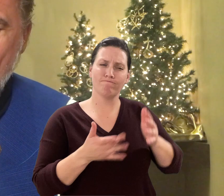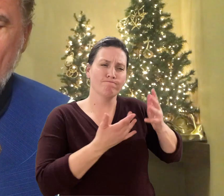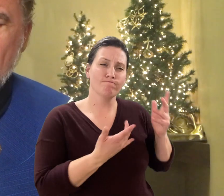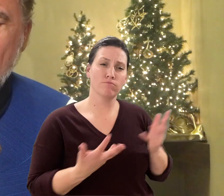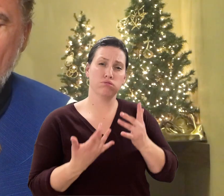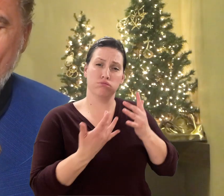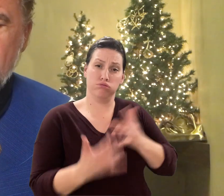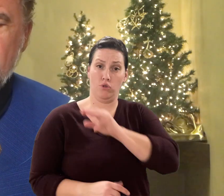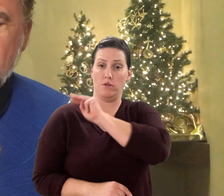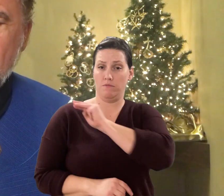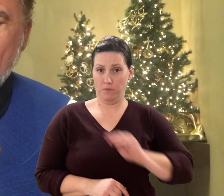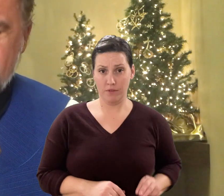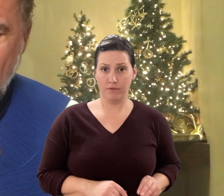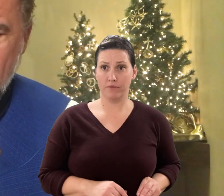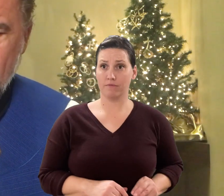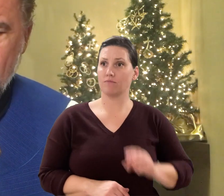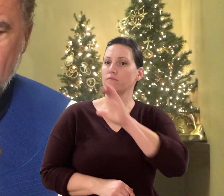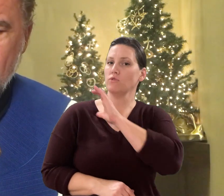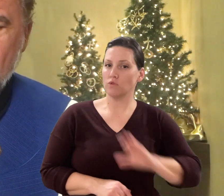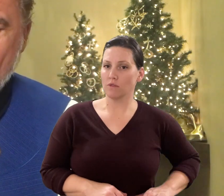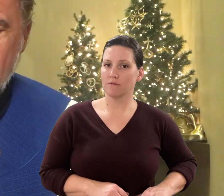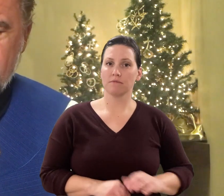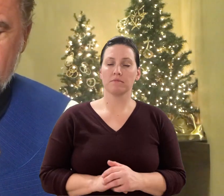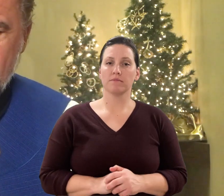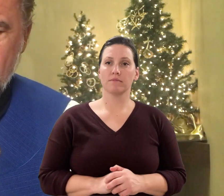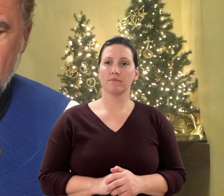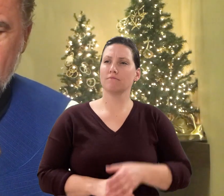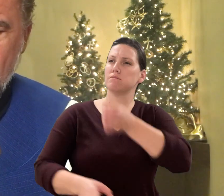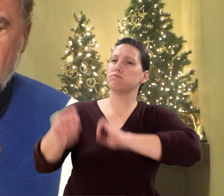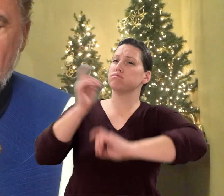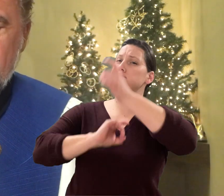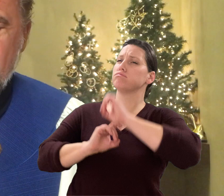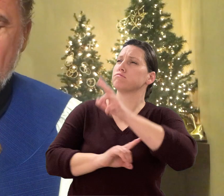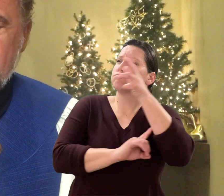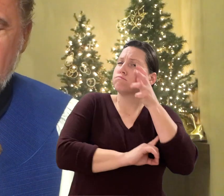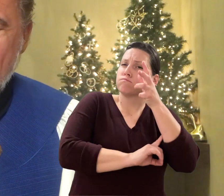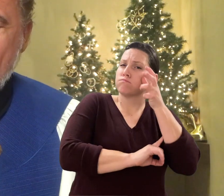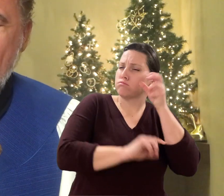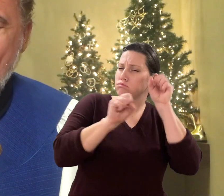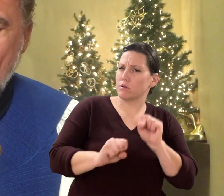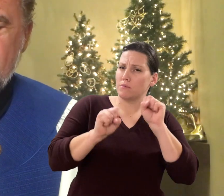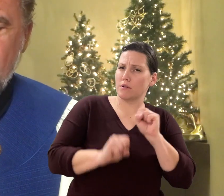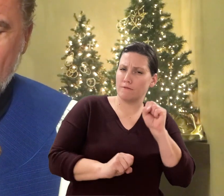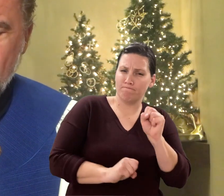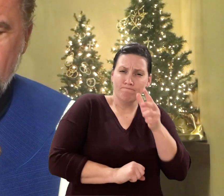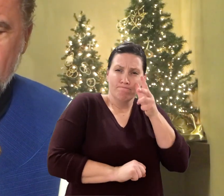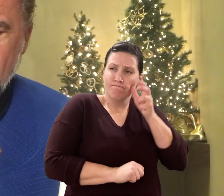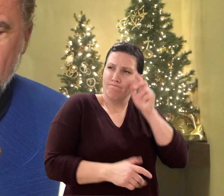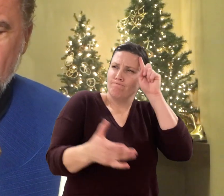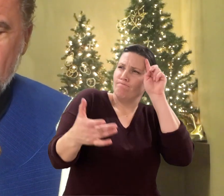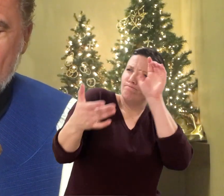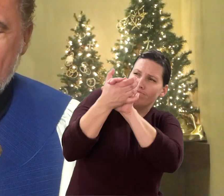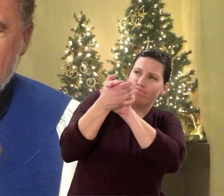the long-awaited Messiah, the Christ. Give us ears to hear and hearts that